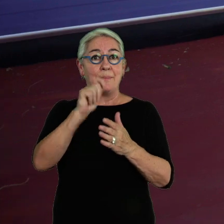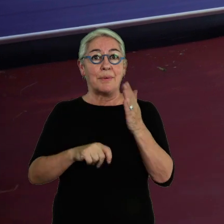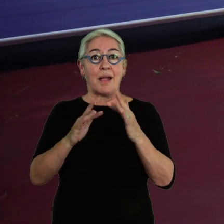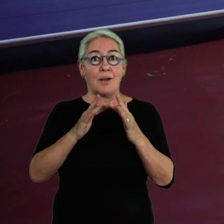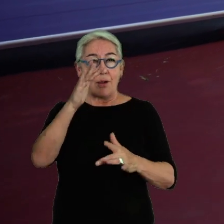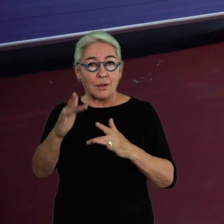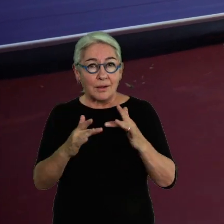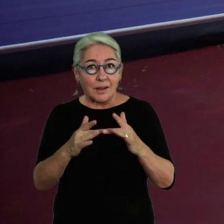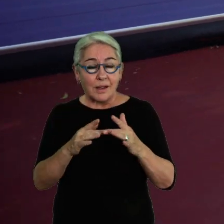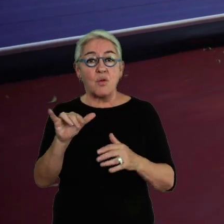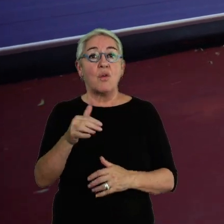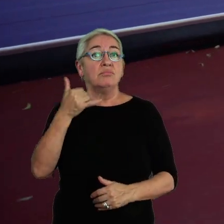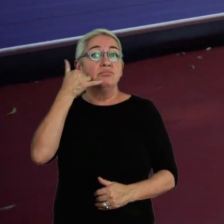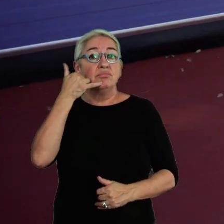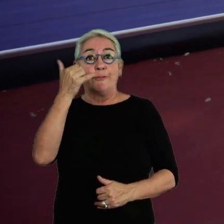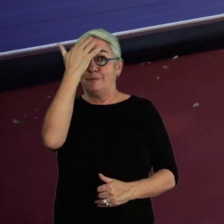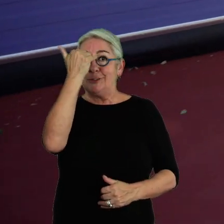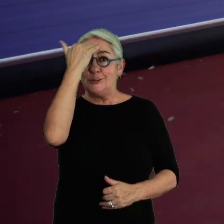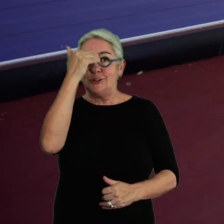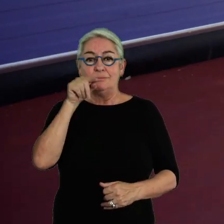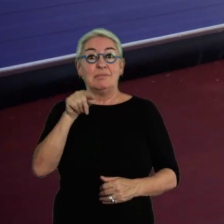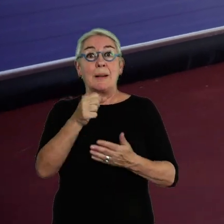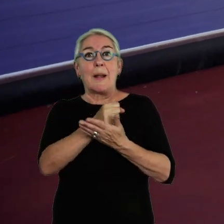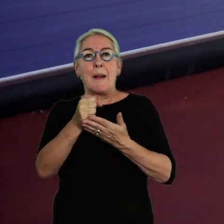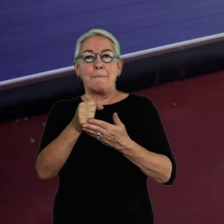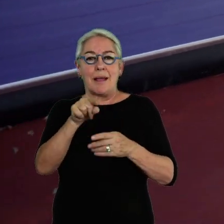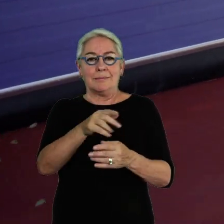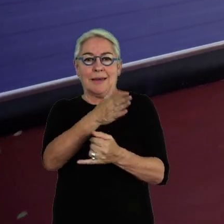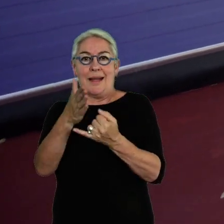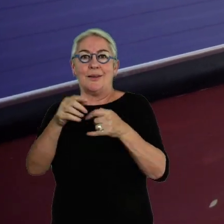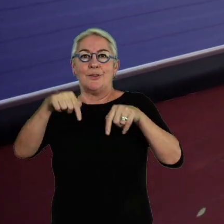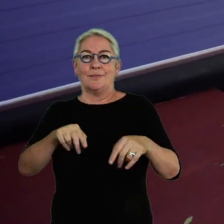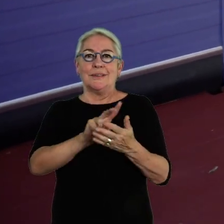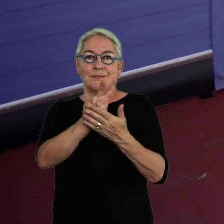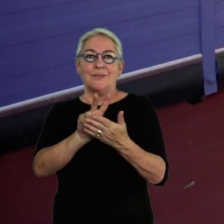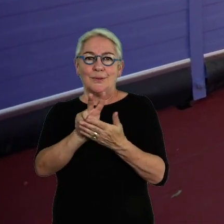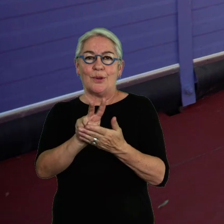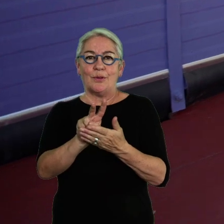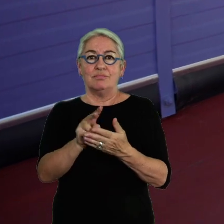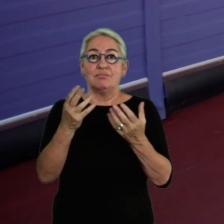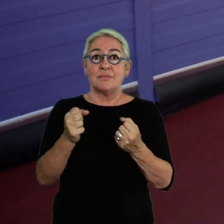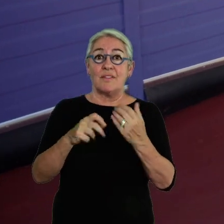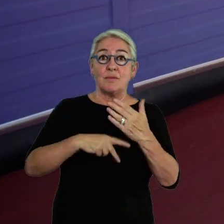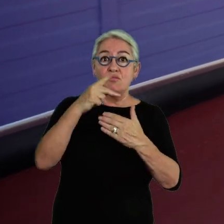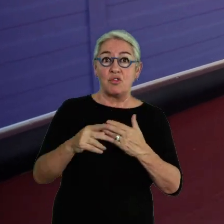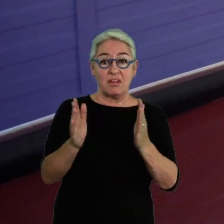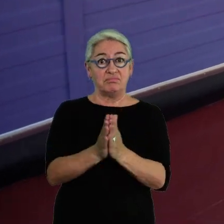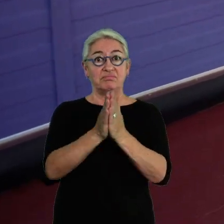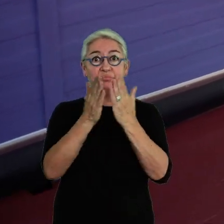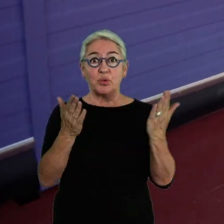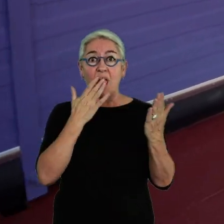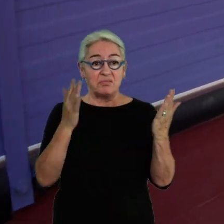the end of this video. See the printed fringe program or website to find shows here or at other venues with access options such as